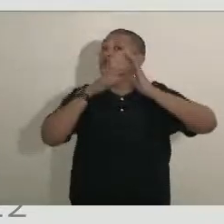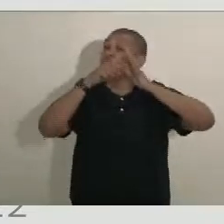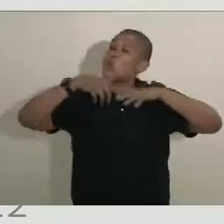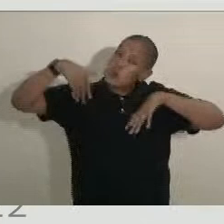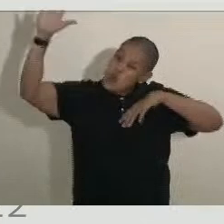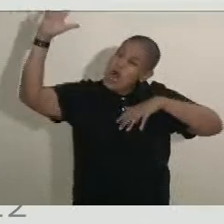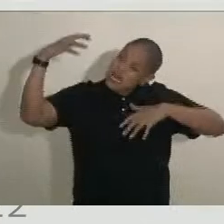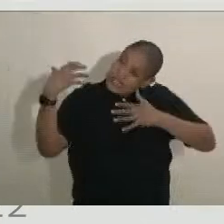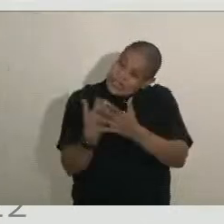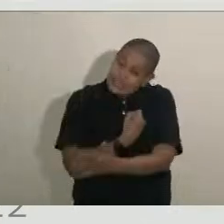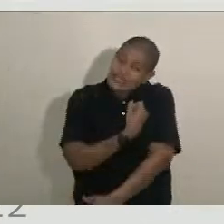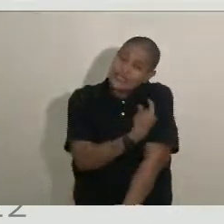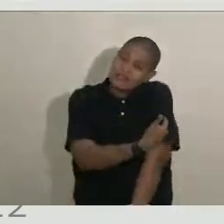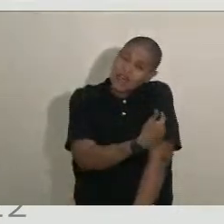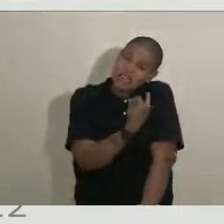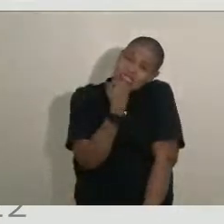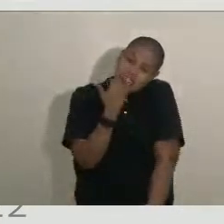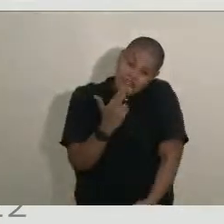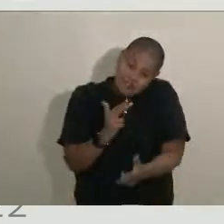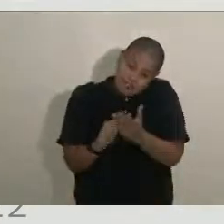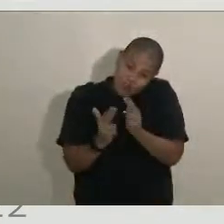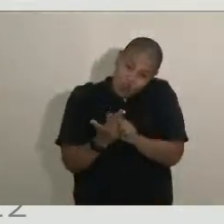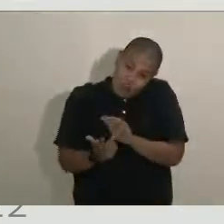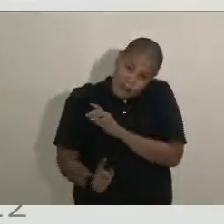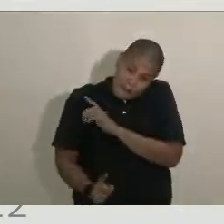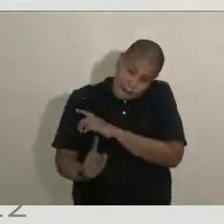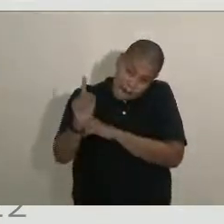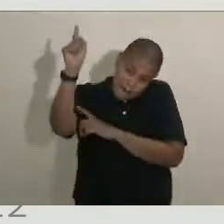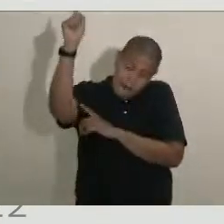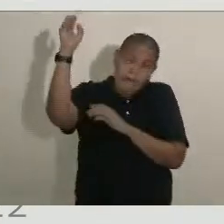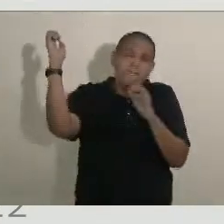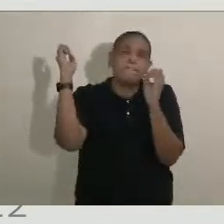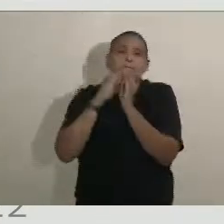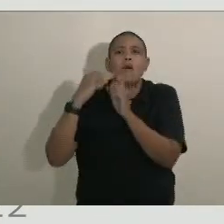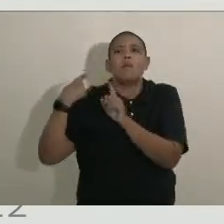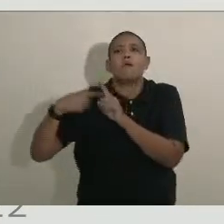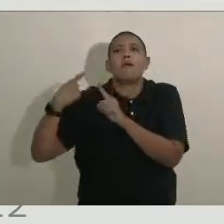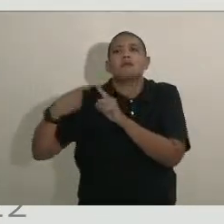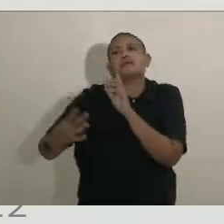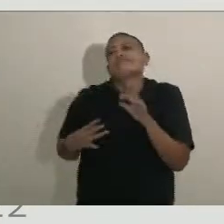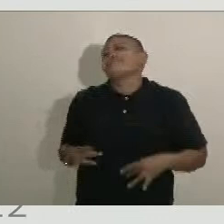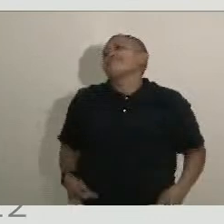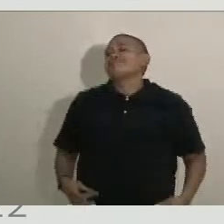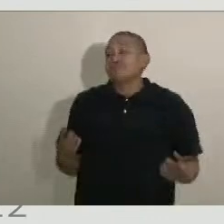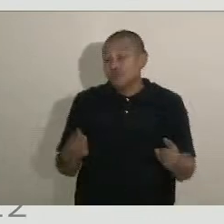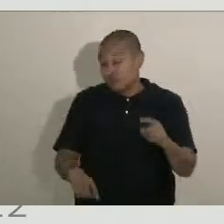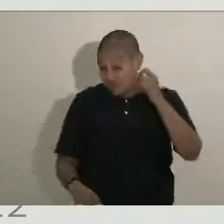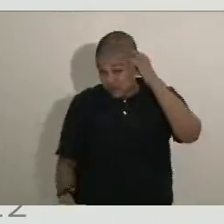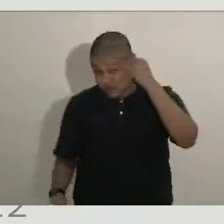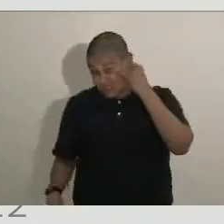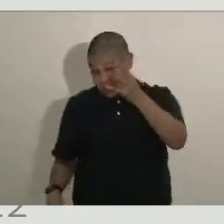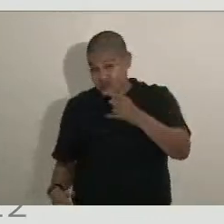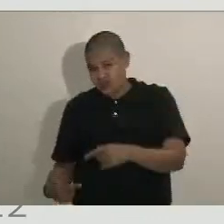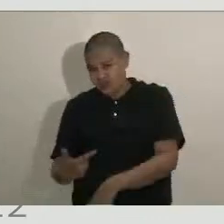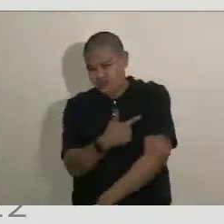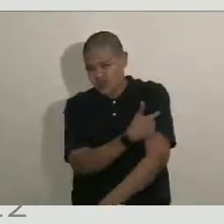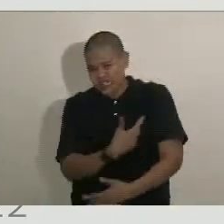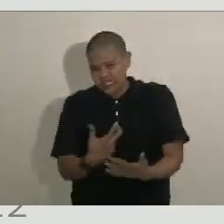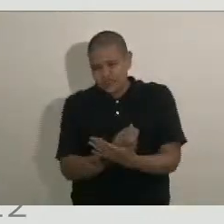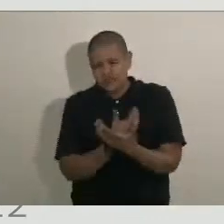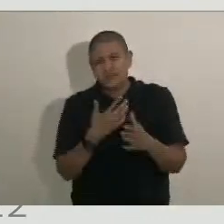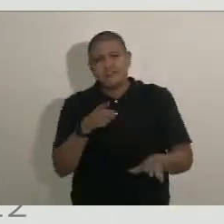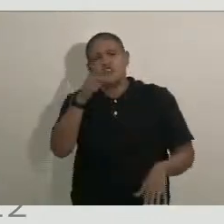because if the numbers are going up, you're going to have more positive persons. However, if you are vaccinated, you